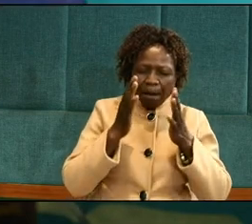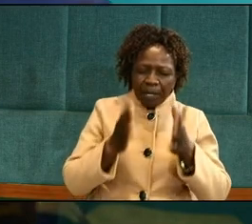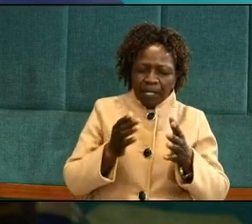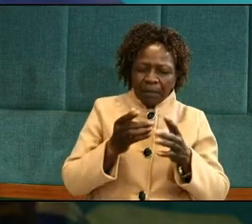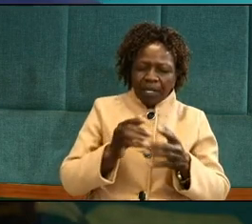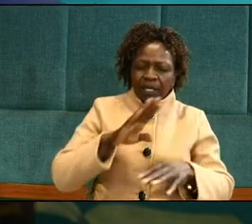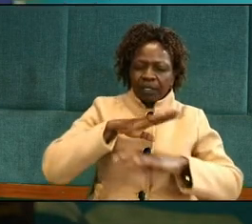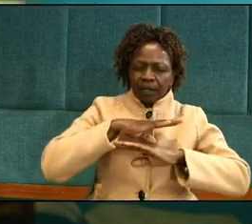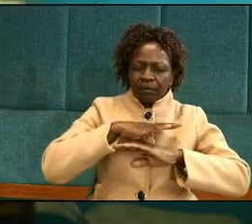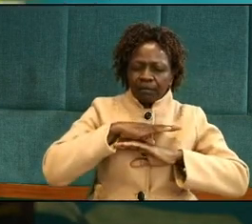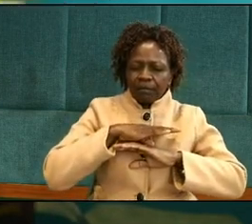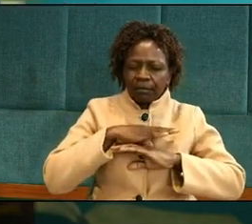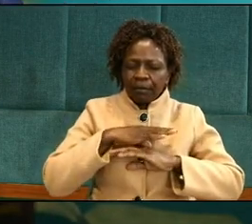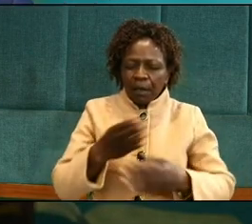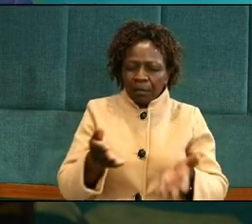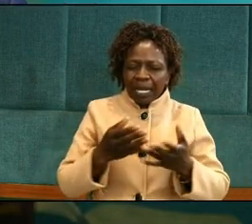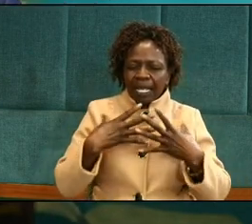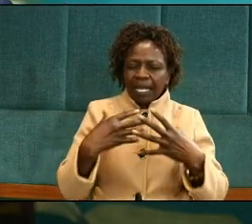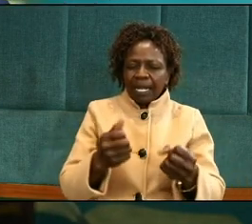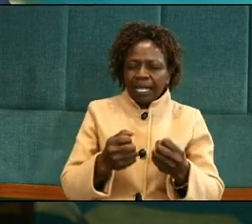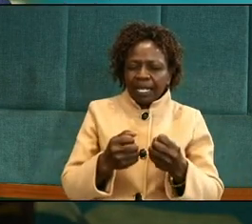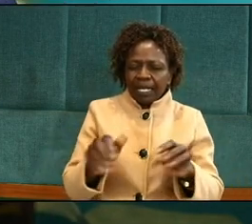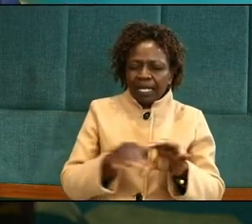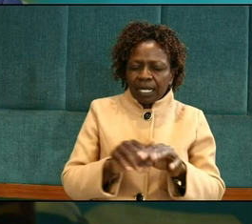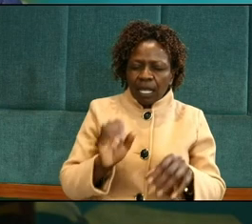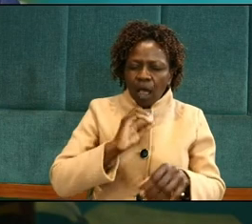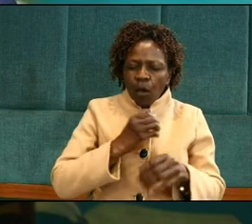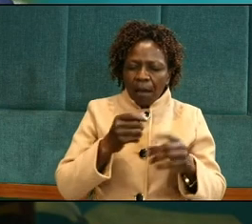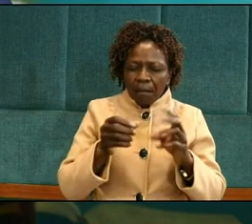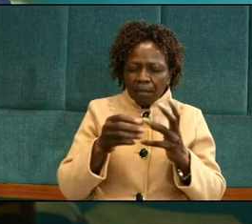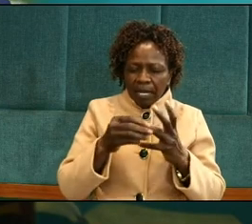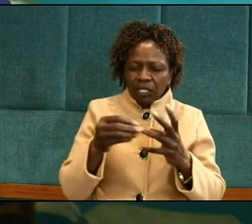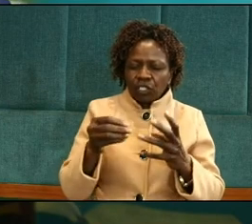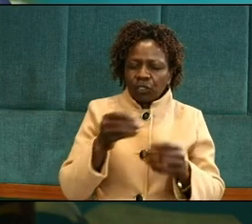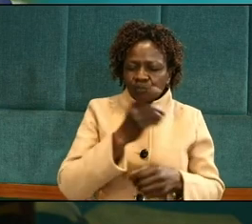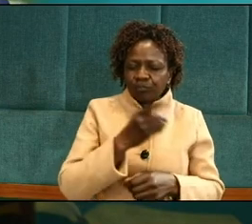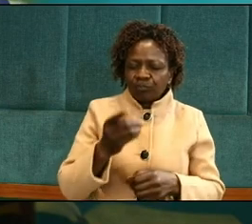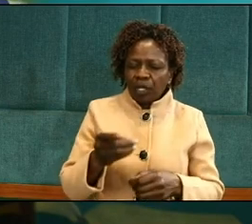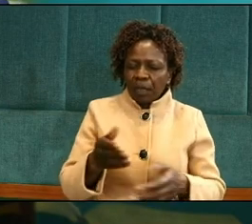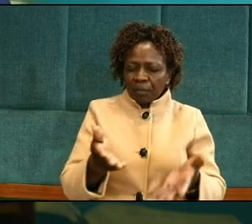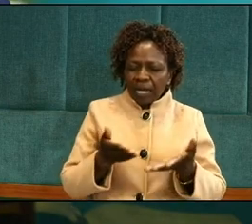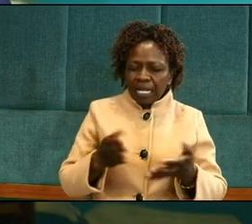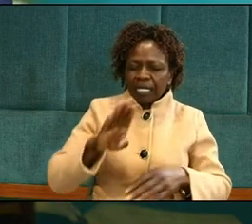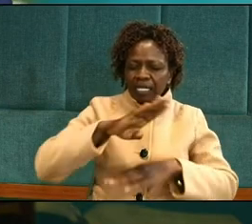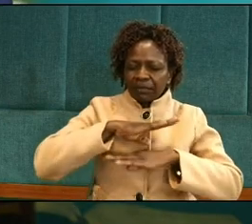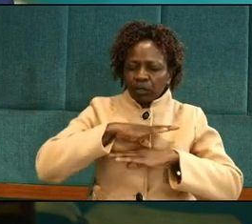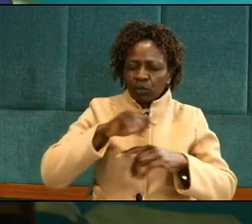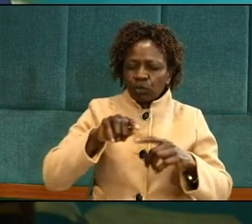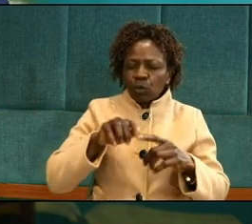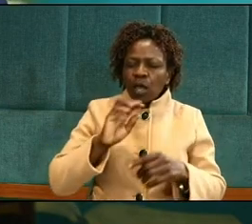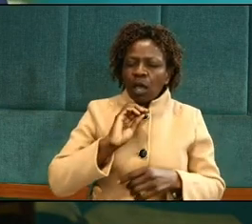be sufficient. Bring healing in our marriages. Bring satisfaction to